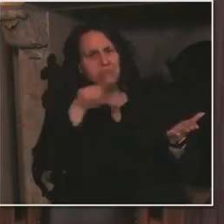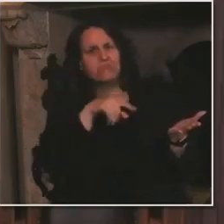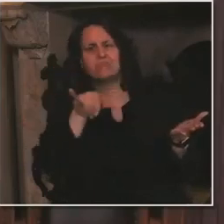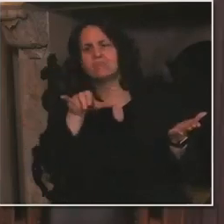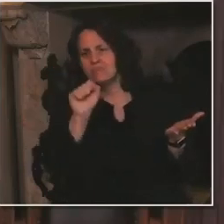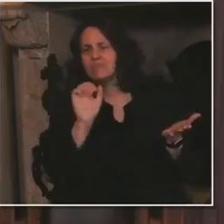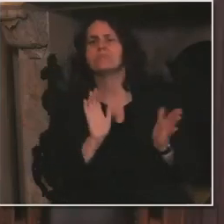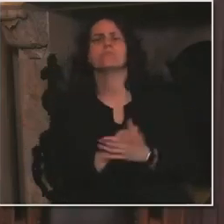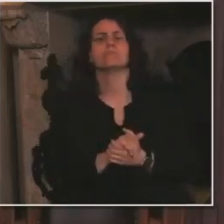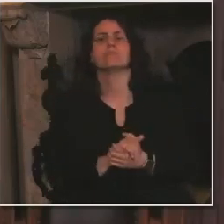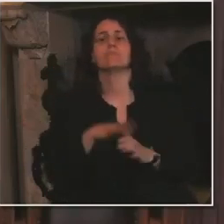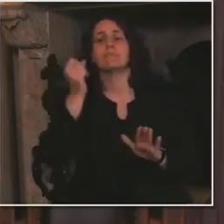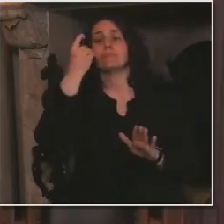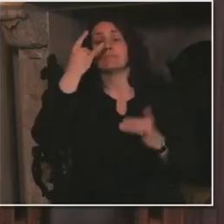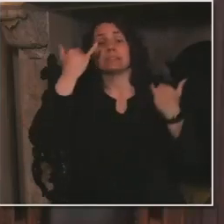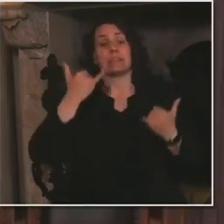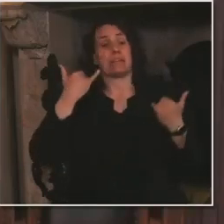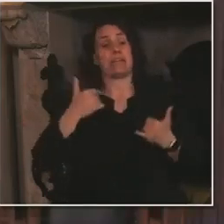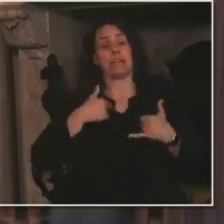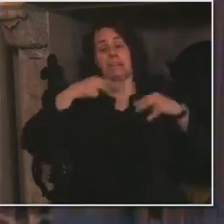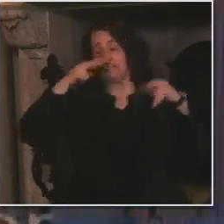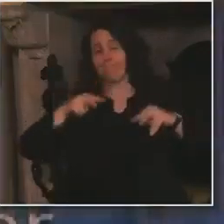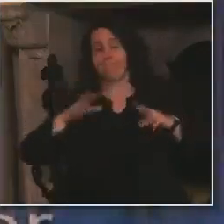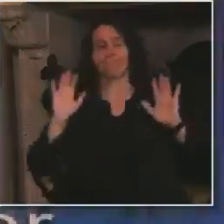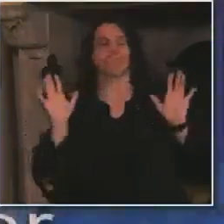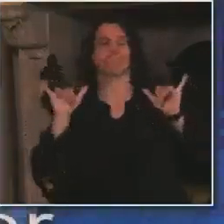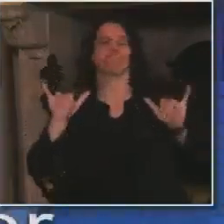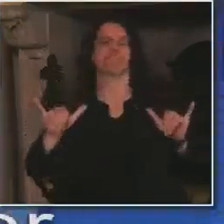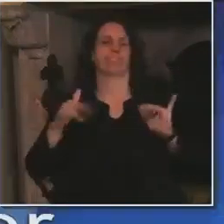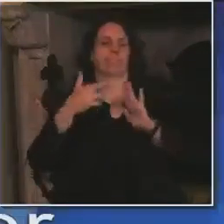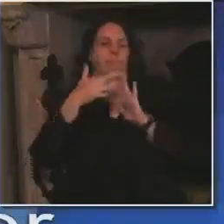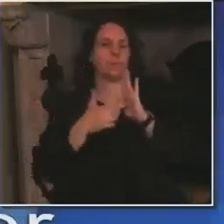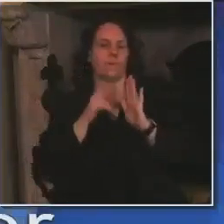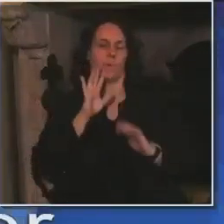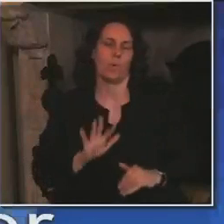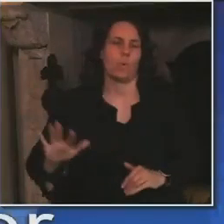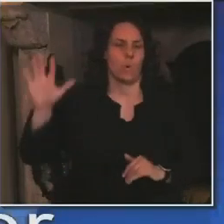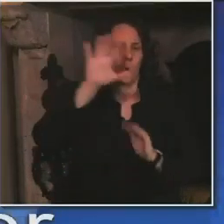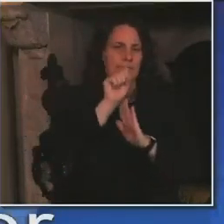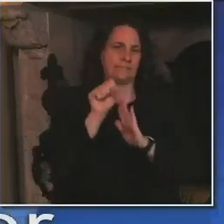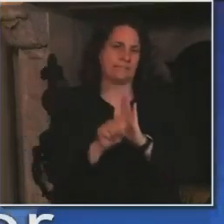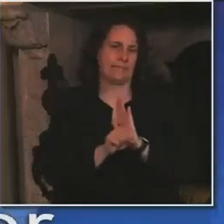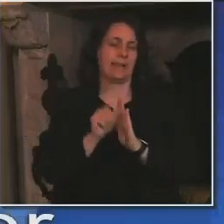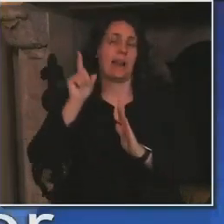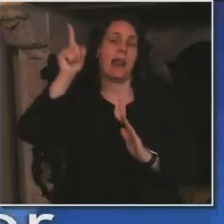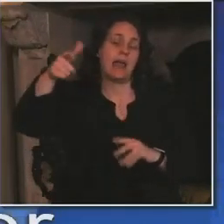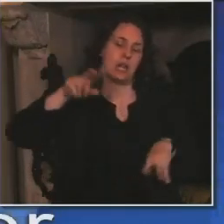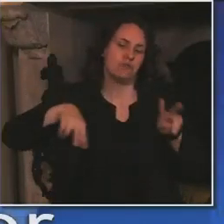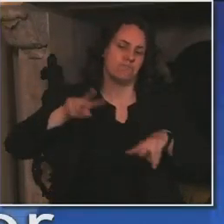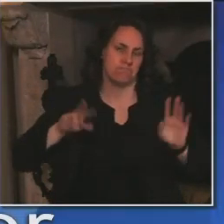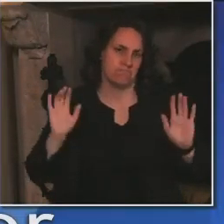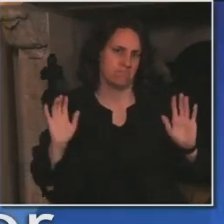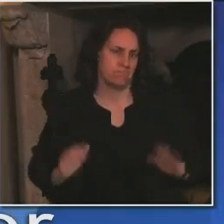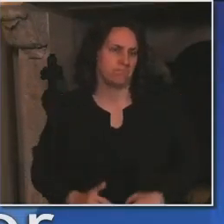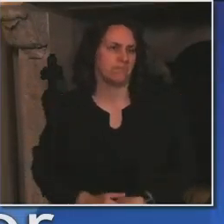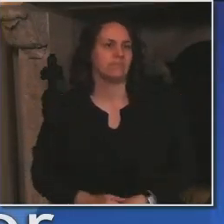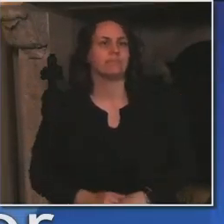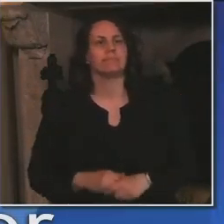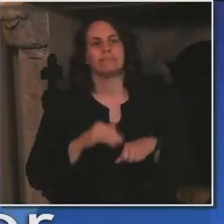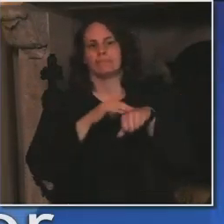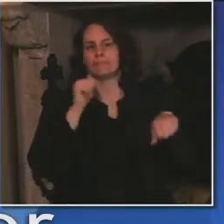now. Thank you, Tim. Now to Tom from TMJ4 in Milwaukee. Tom?